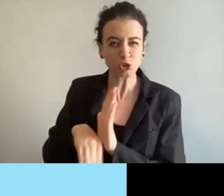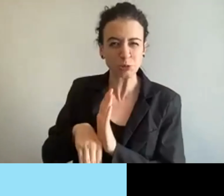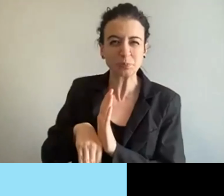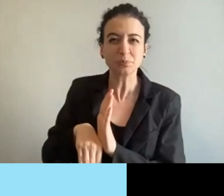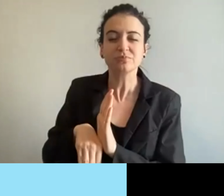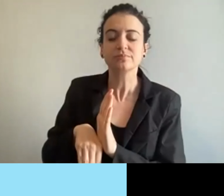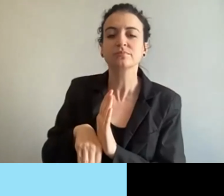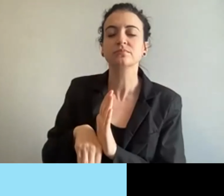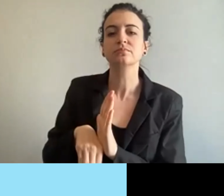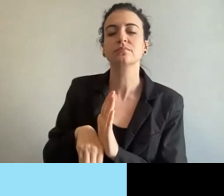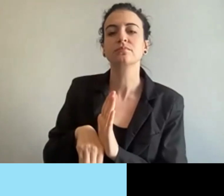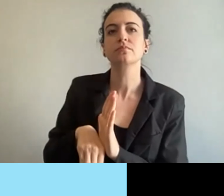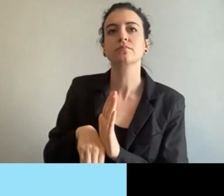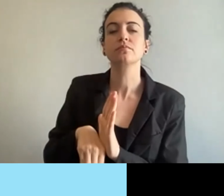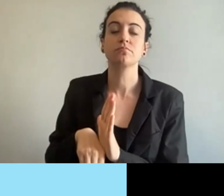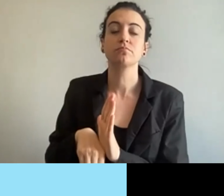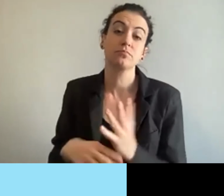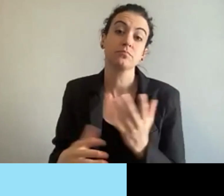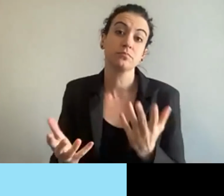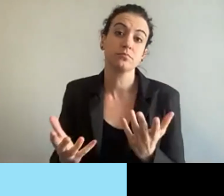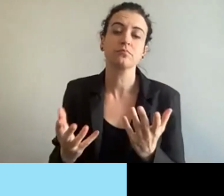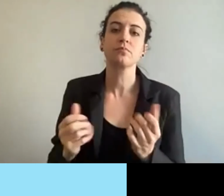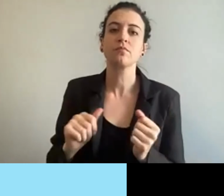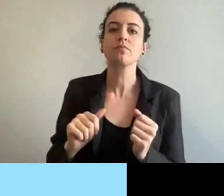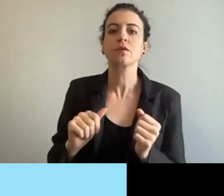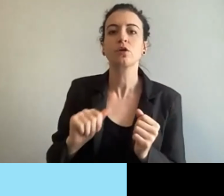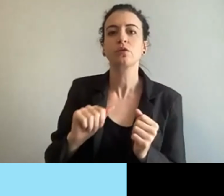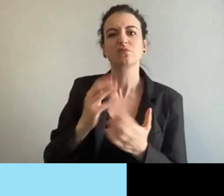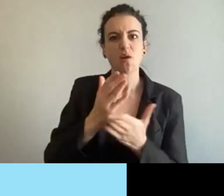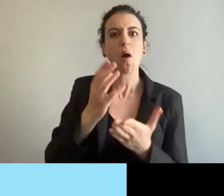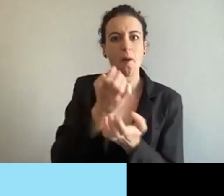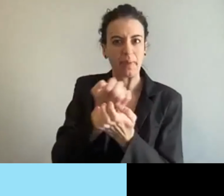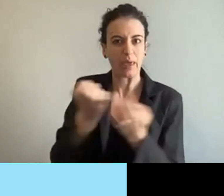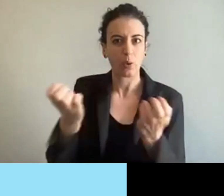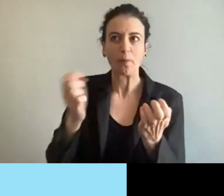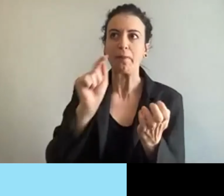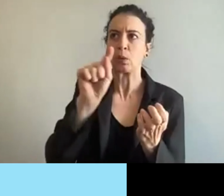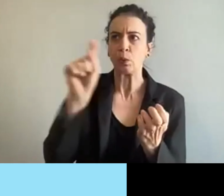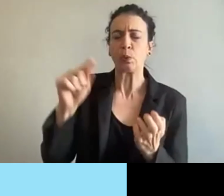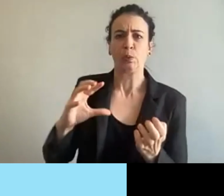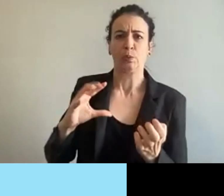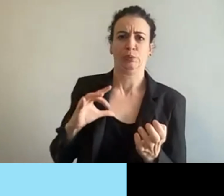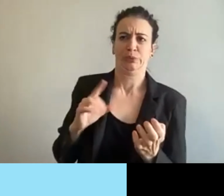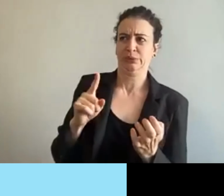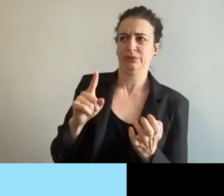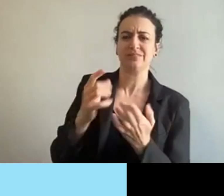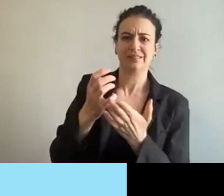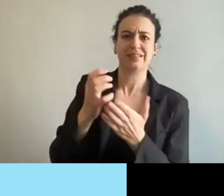of equipment people could have in their home. And